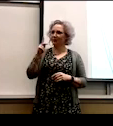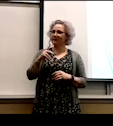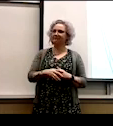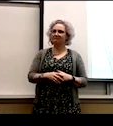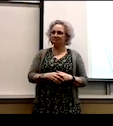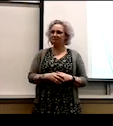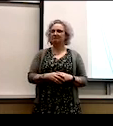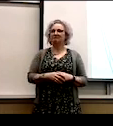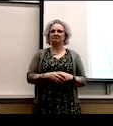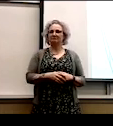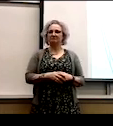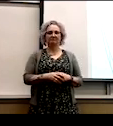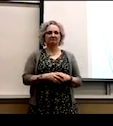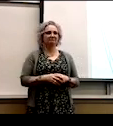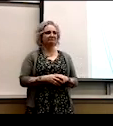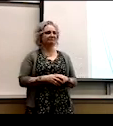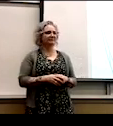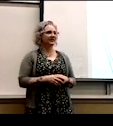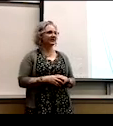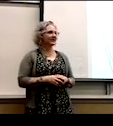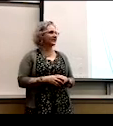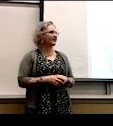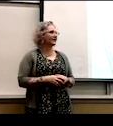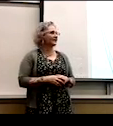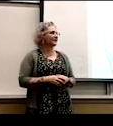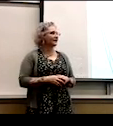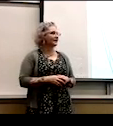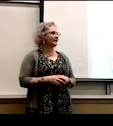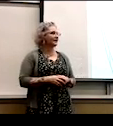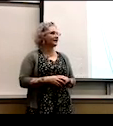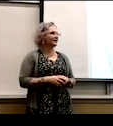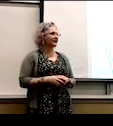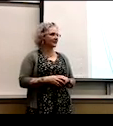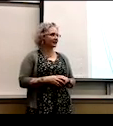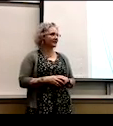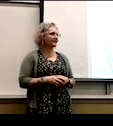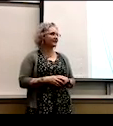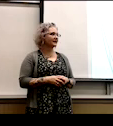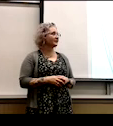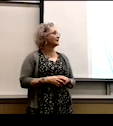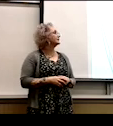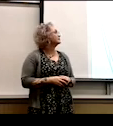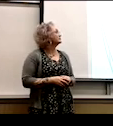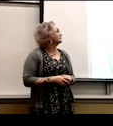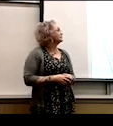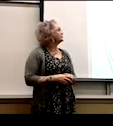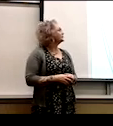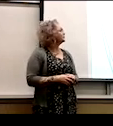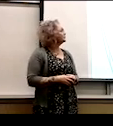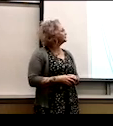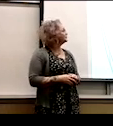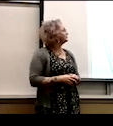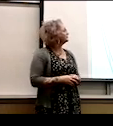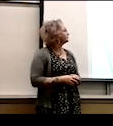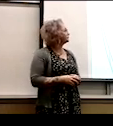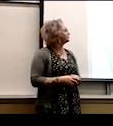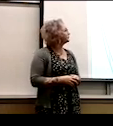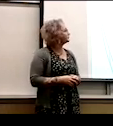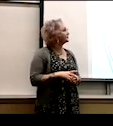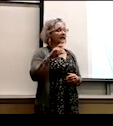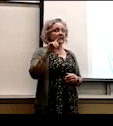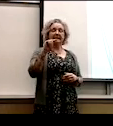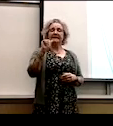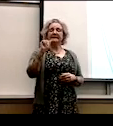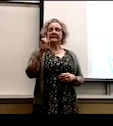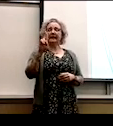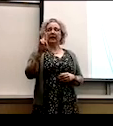know, the other part of the progression of the disease is with the tau proteins. So this was fairly new